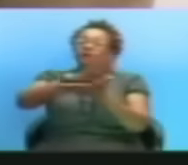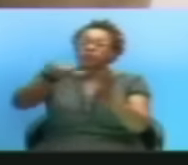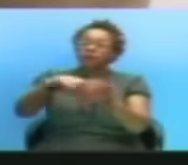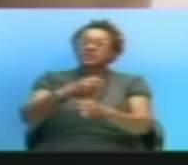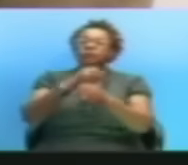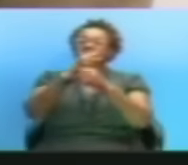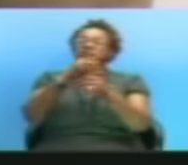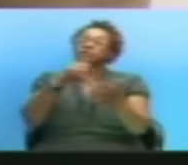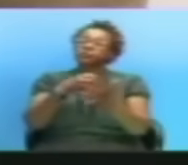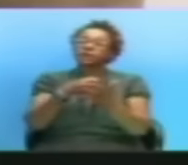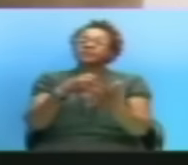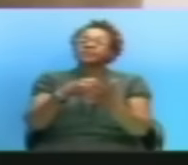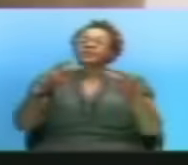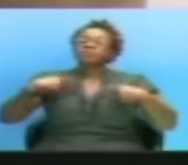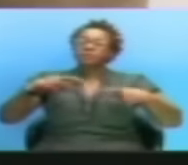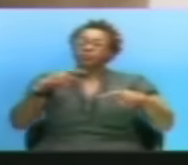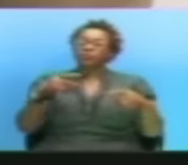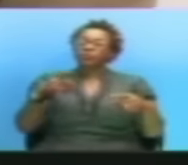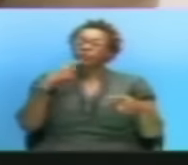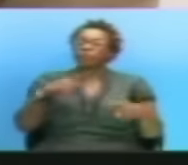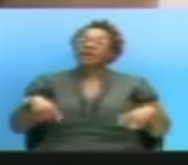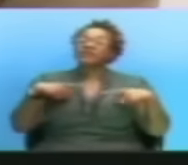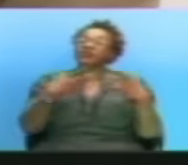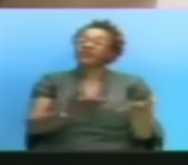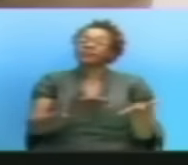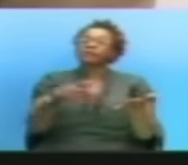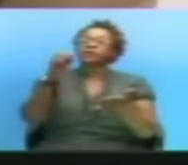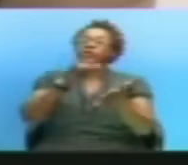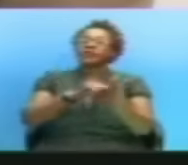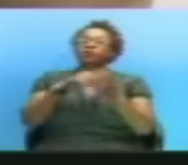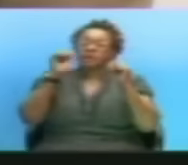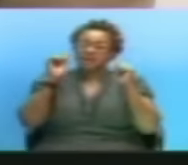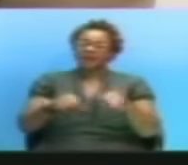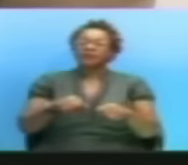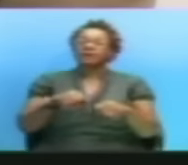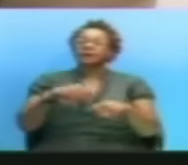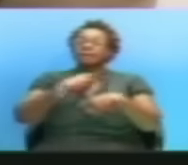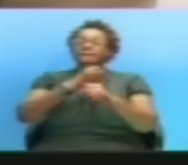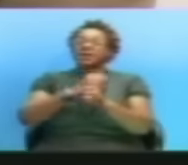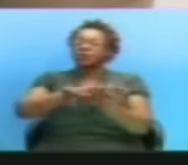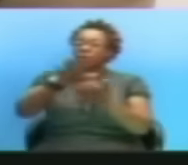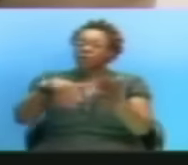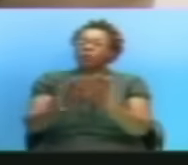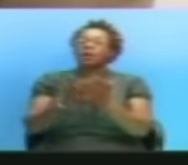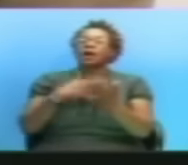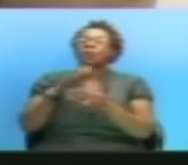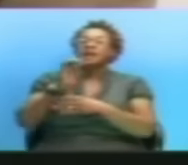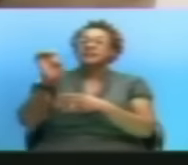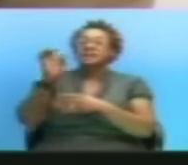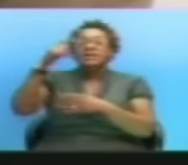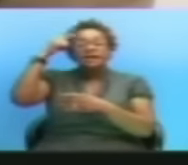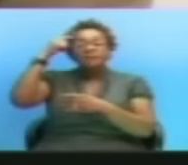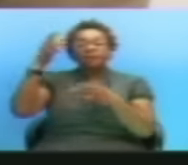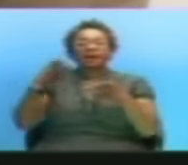stakeholders, including residents' association, so that we can restore all our estates. Remember, right now, we